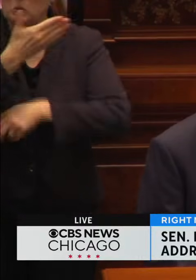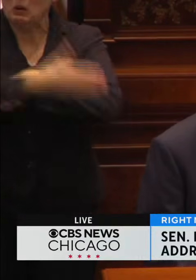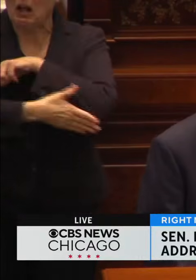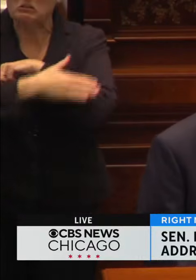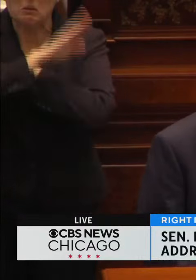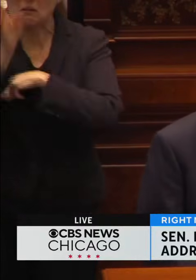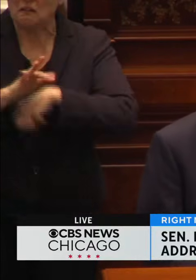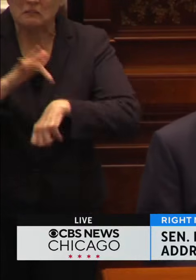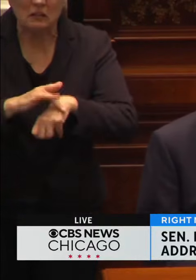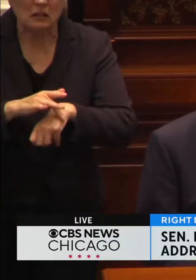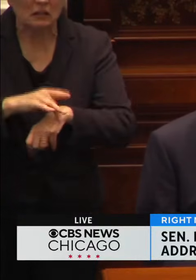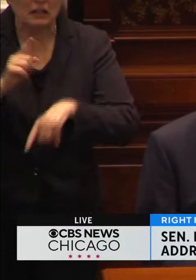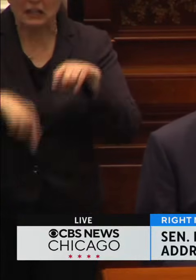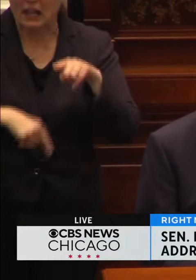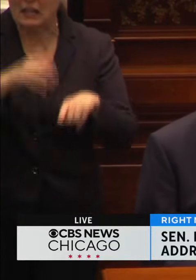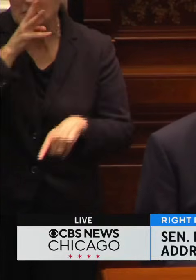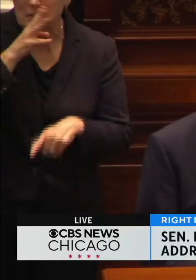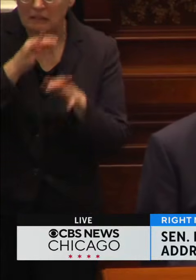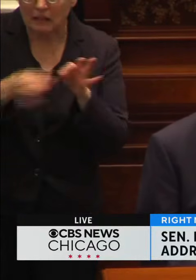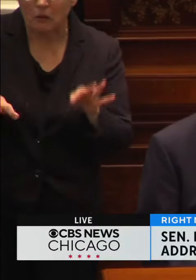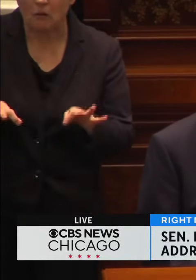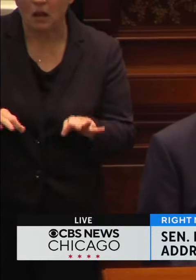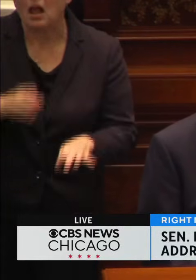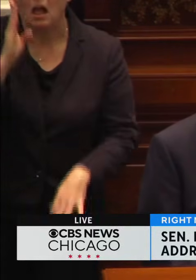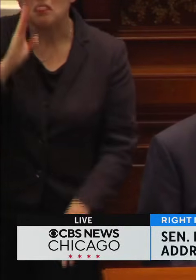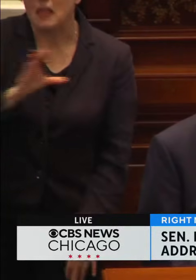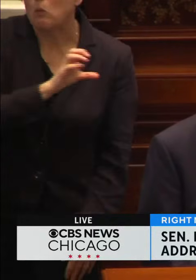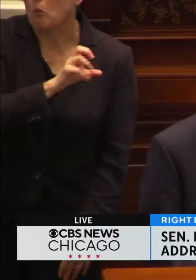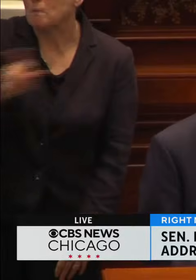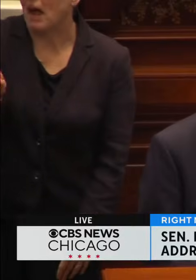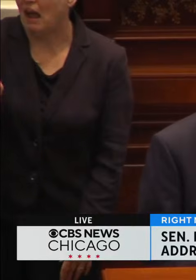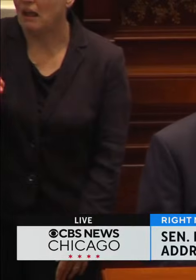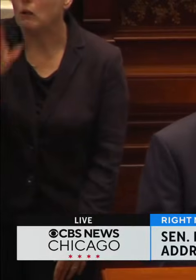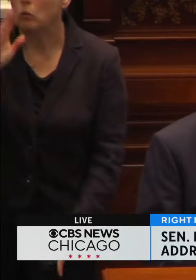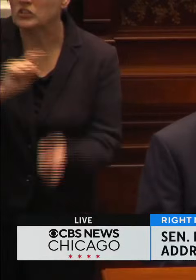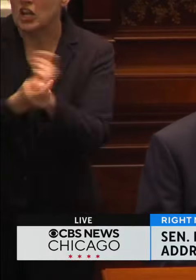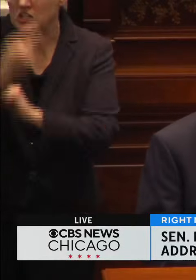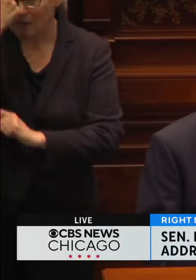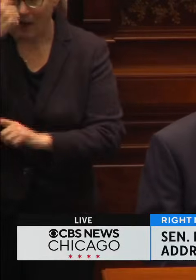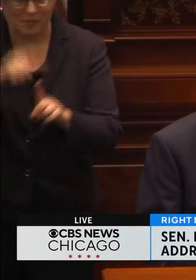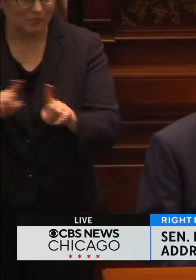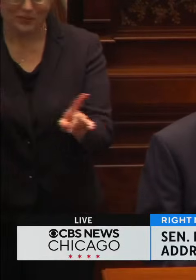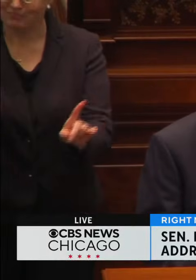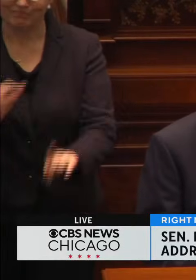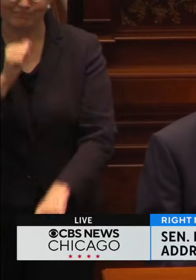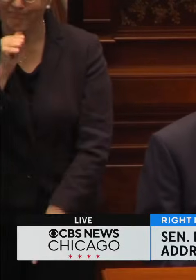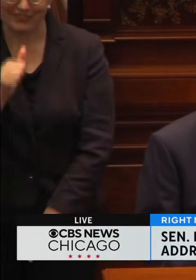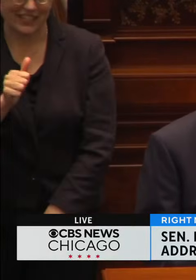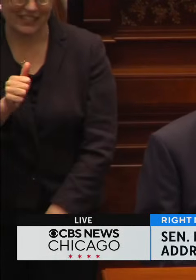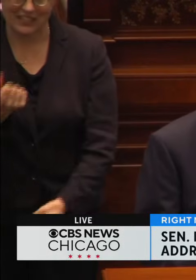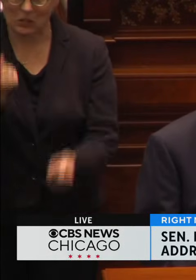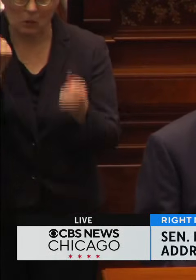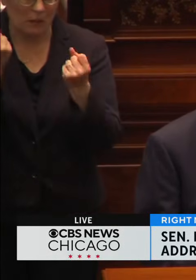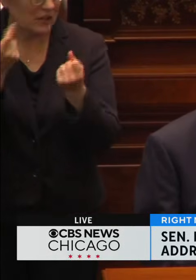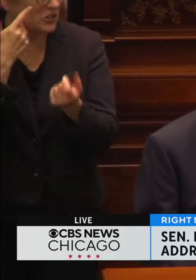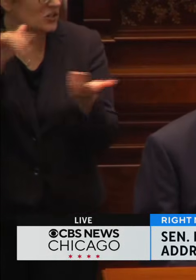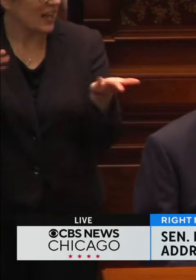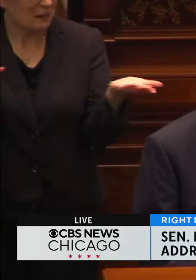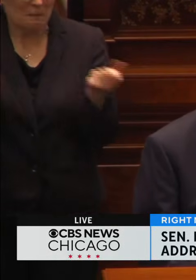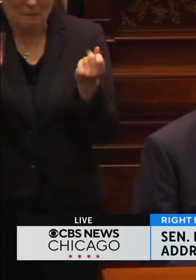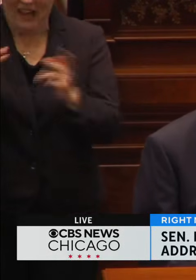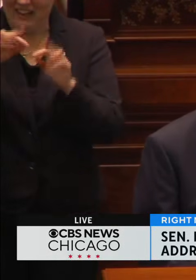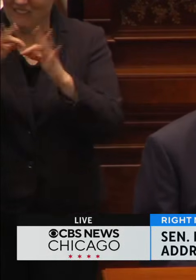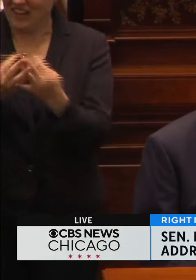language. They'll be back, but they weren't. Like so many other families represented in this chamber